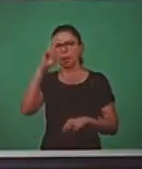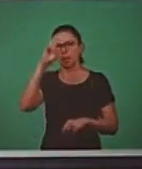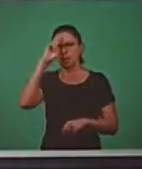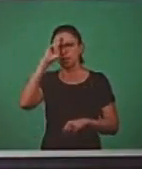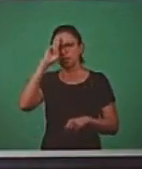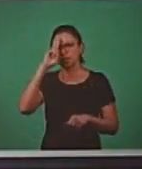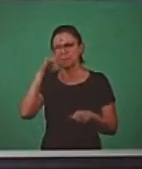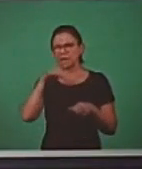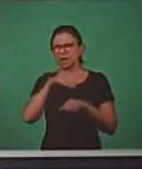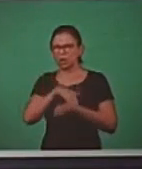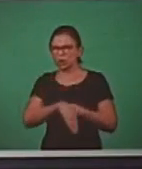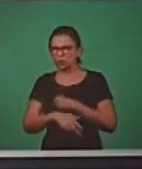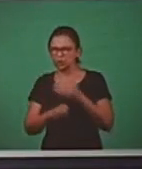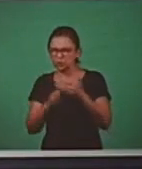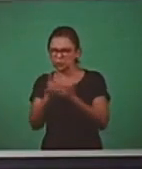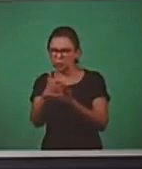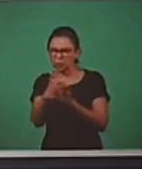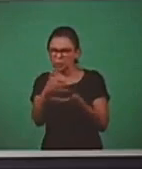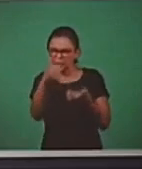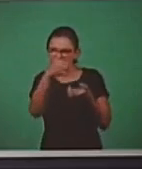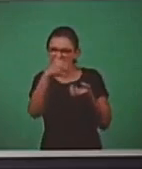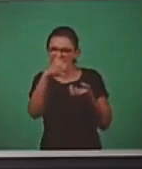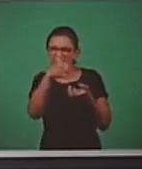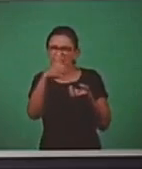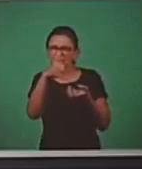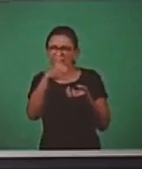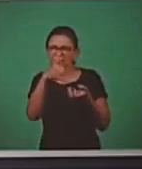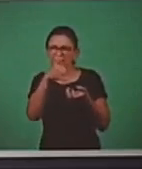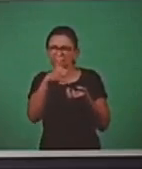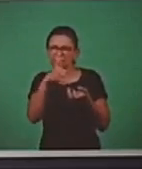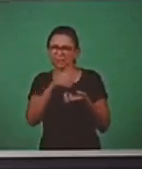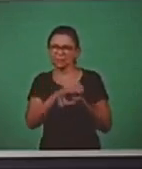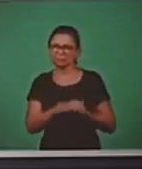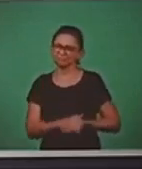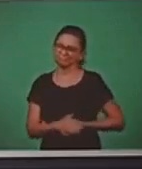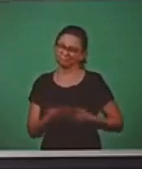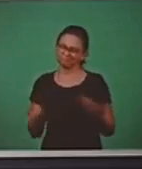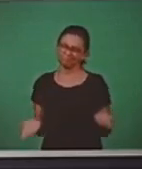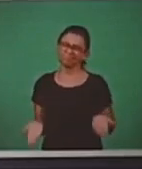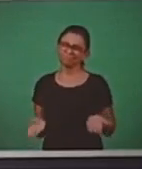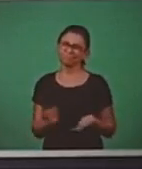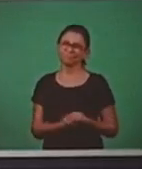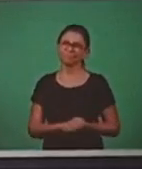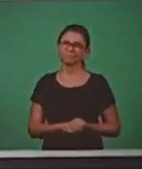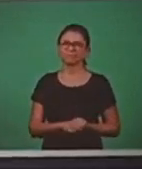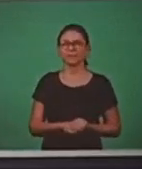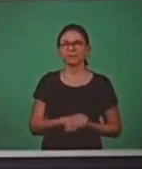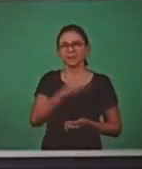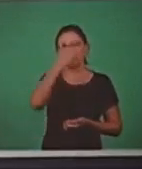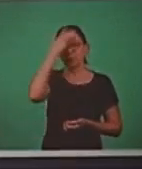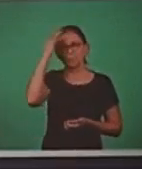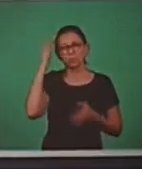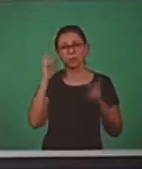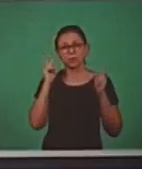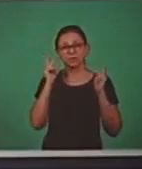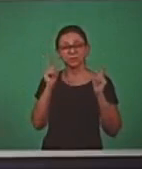was not time for you to buy oil, because who sold the oil surely was also in the